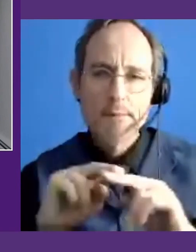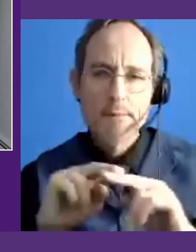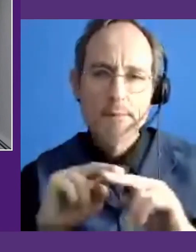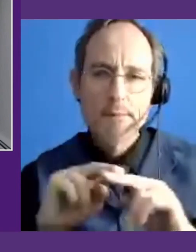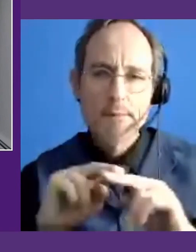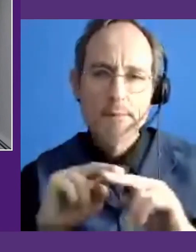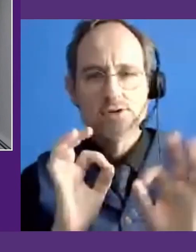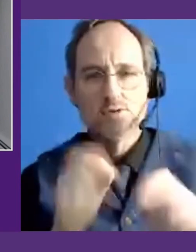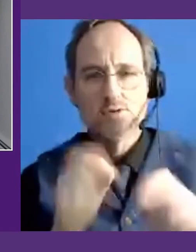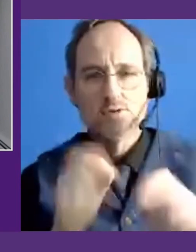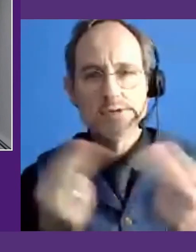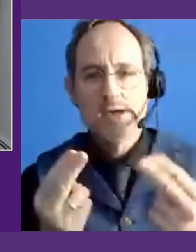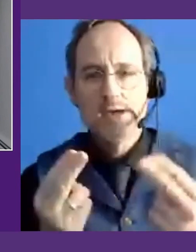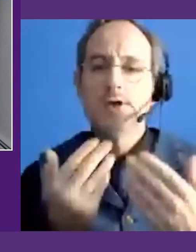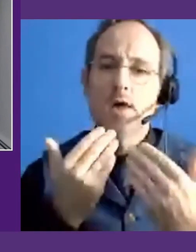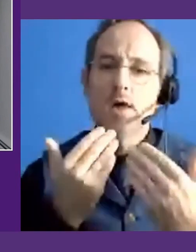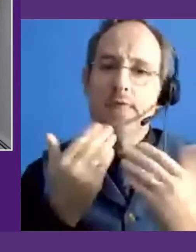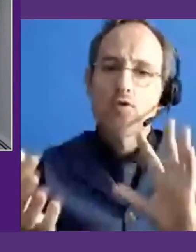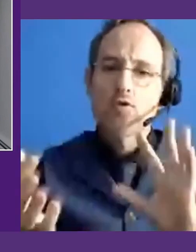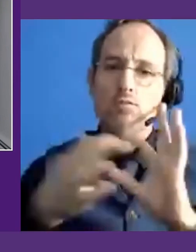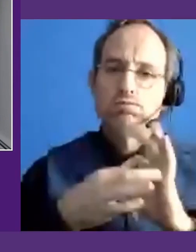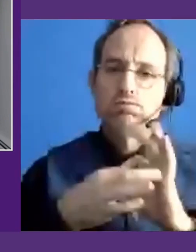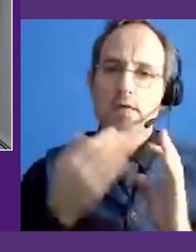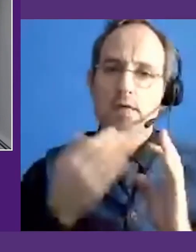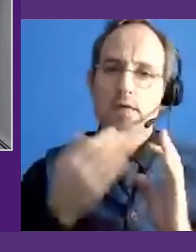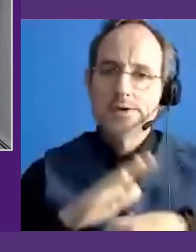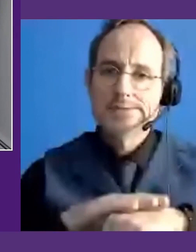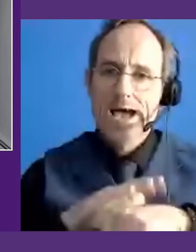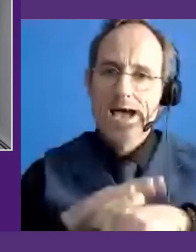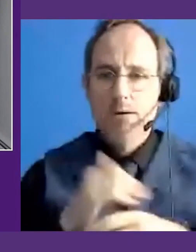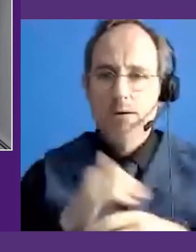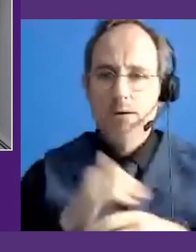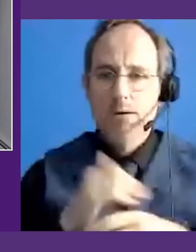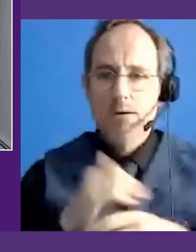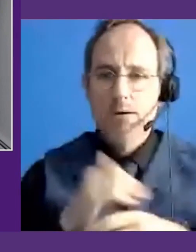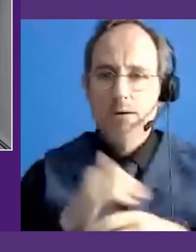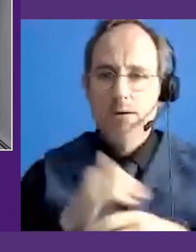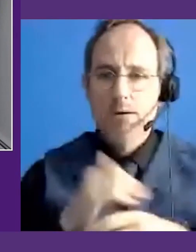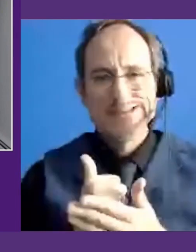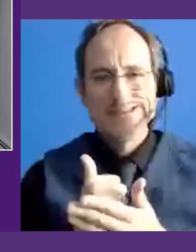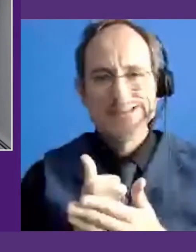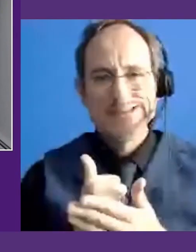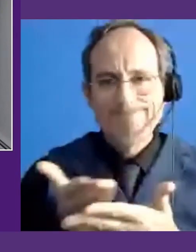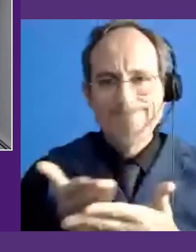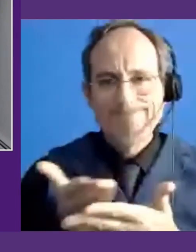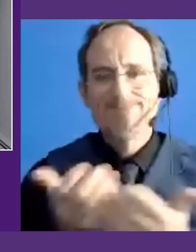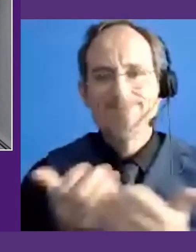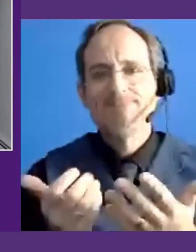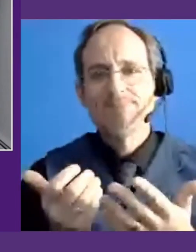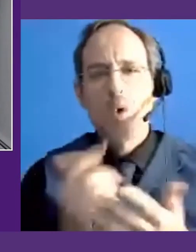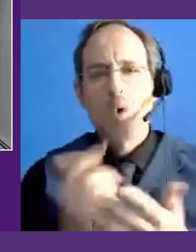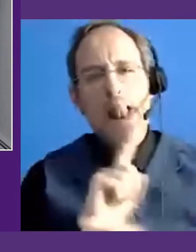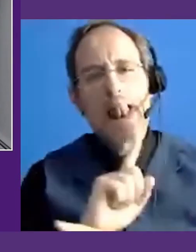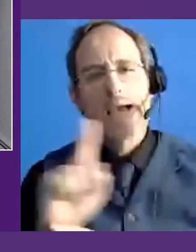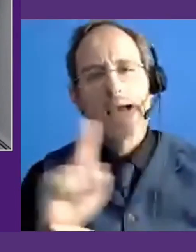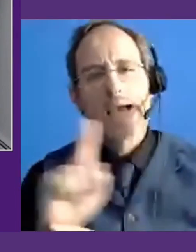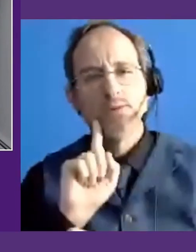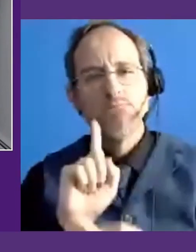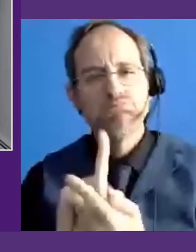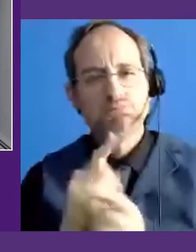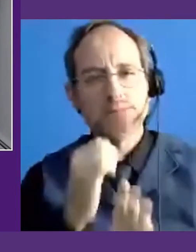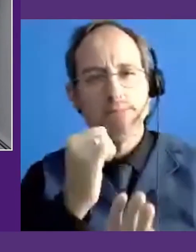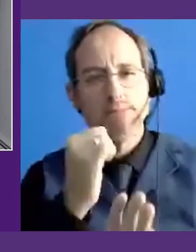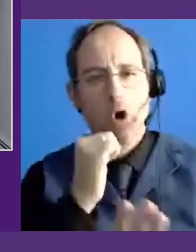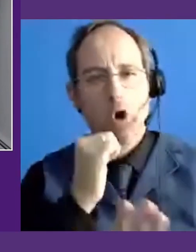catching up with you. I'm sorry you weren't here, so we could sit in the bar later and chatter all evening as well. But you've offered some fantastic insights